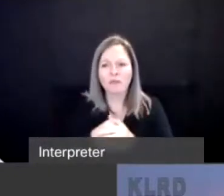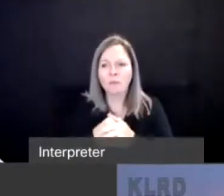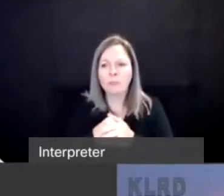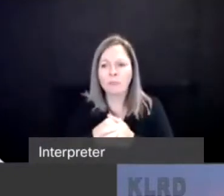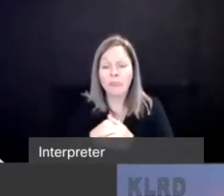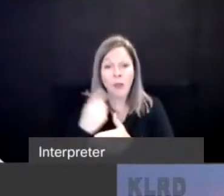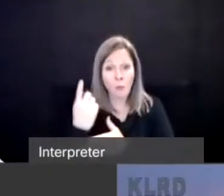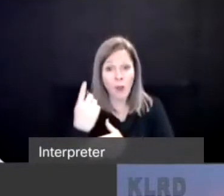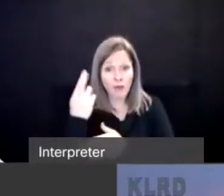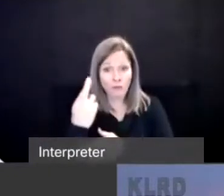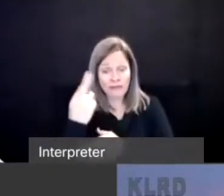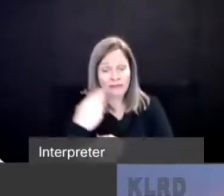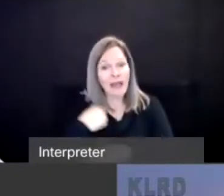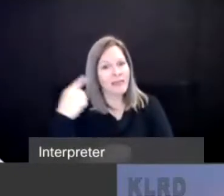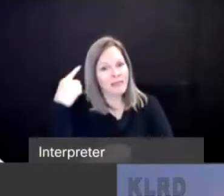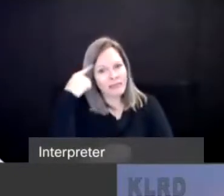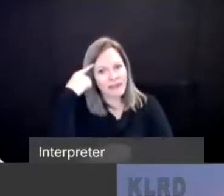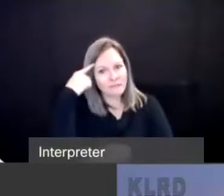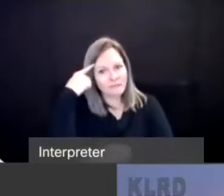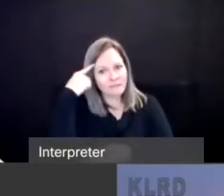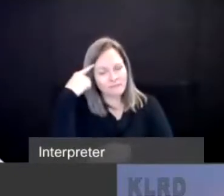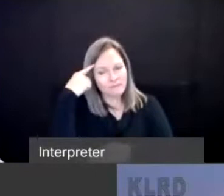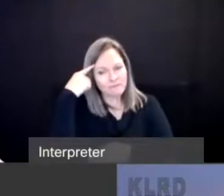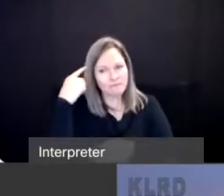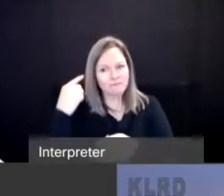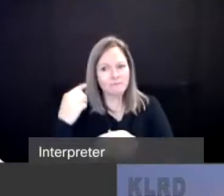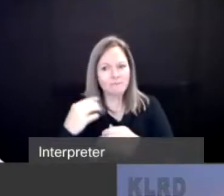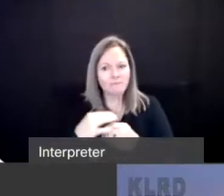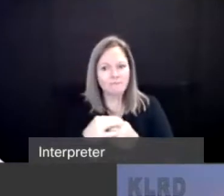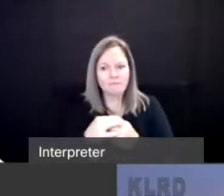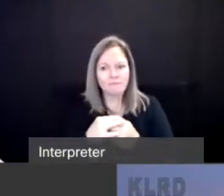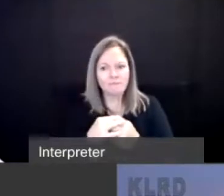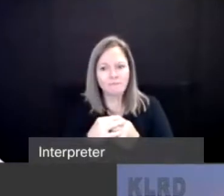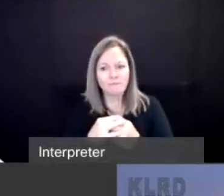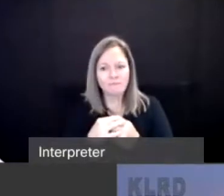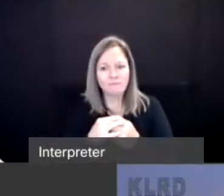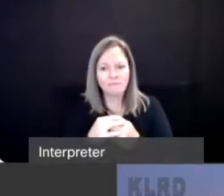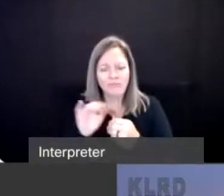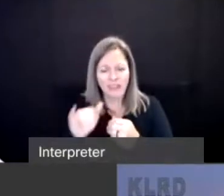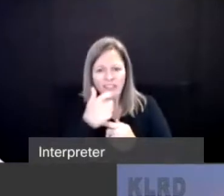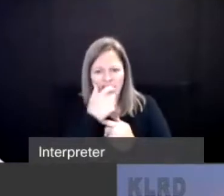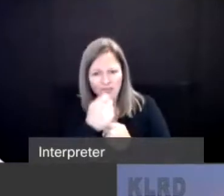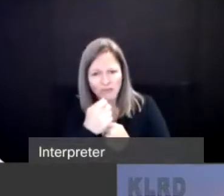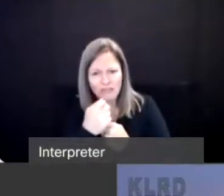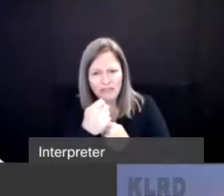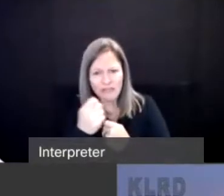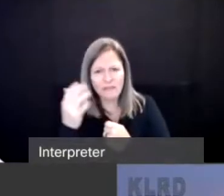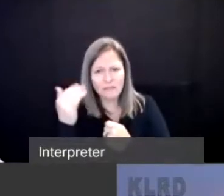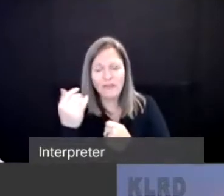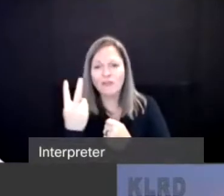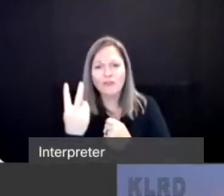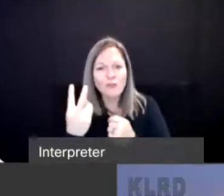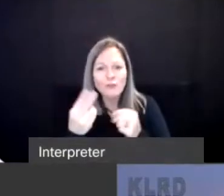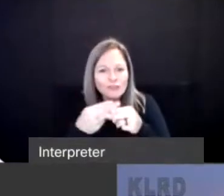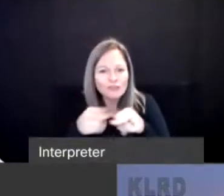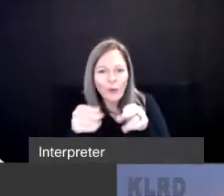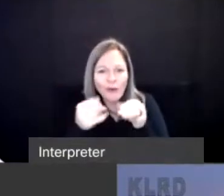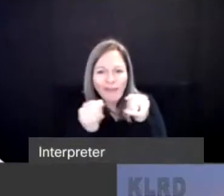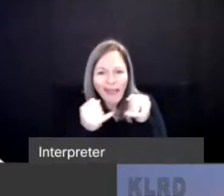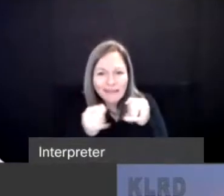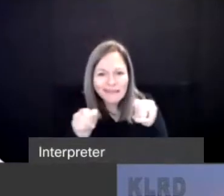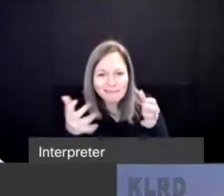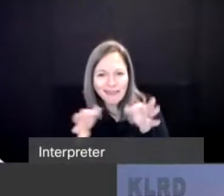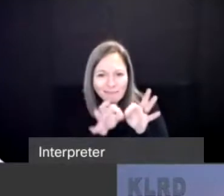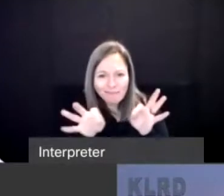of the reasons I think that this is interesting, it's just 2 little lines